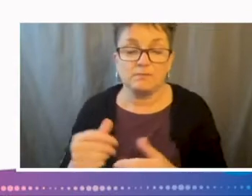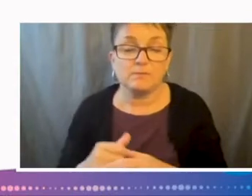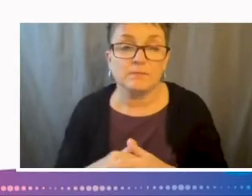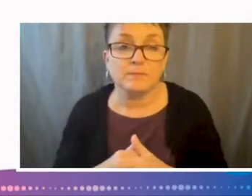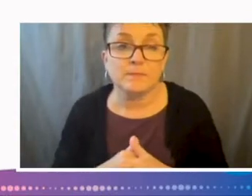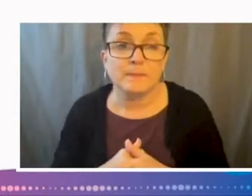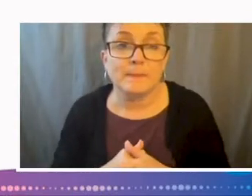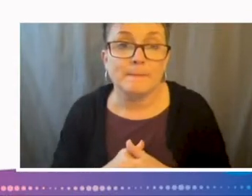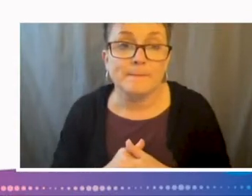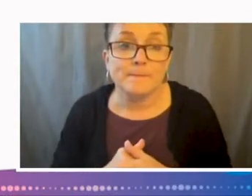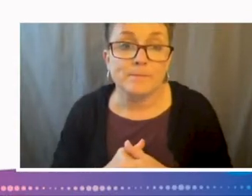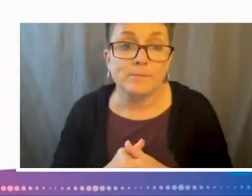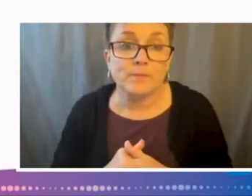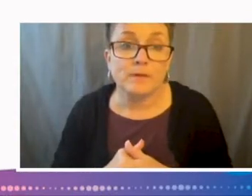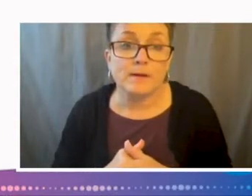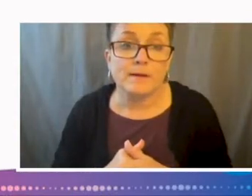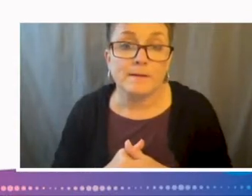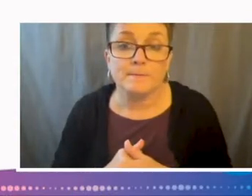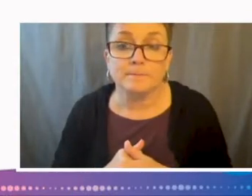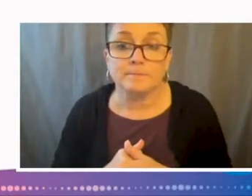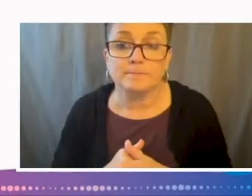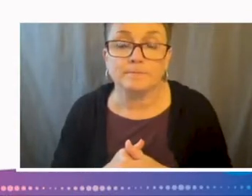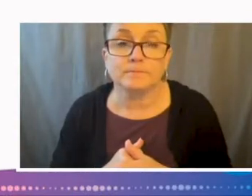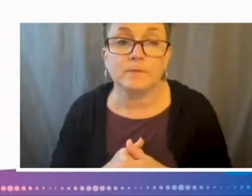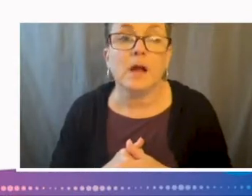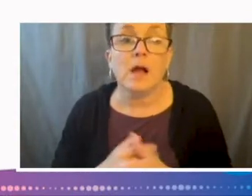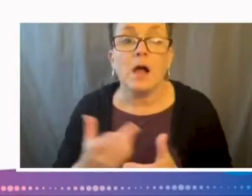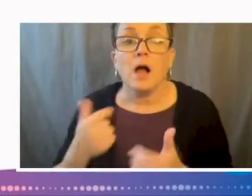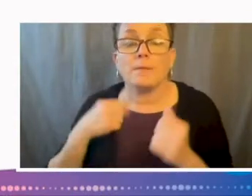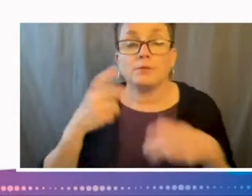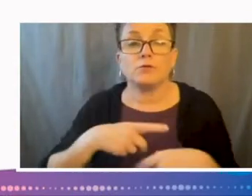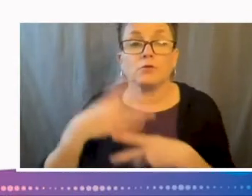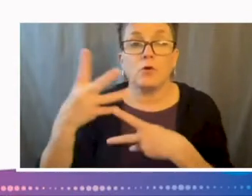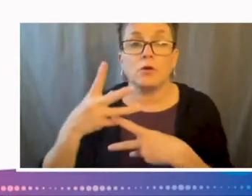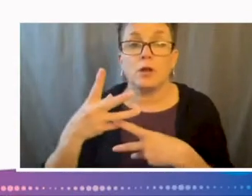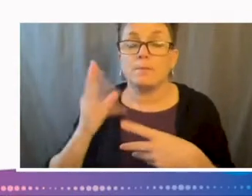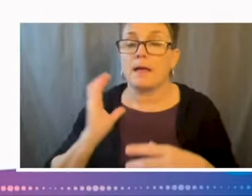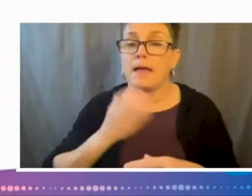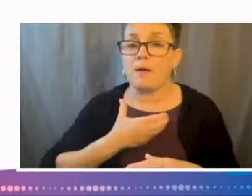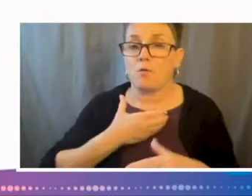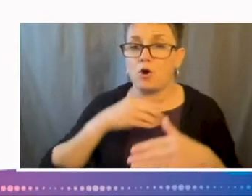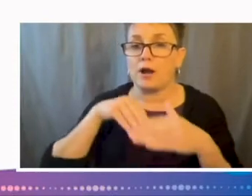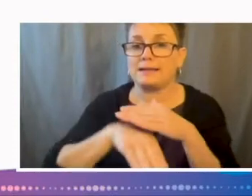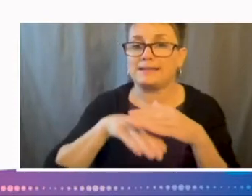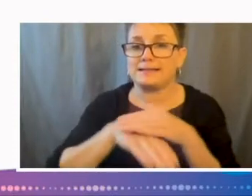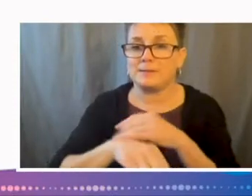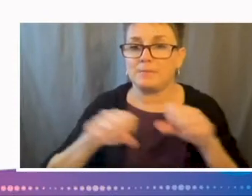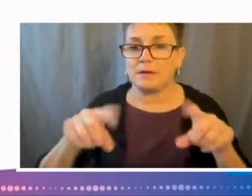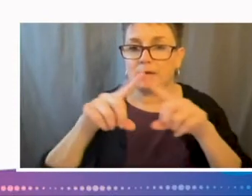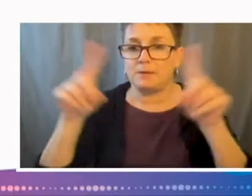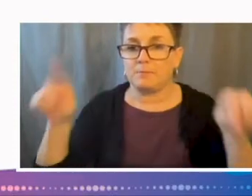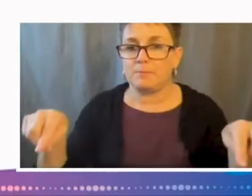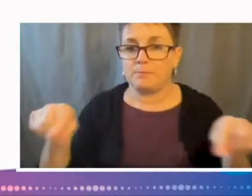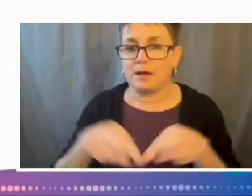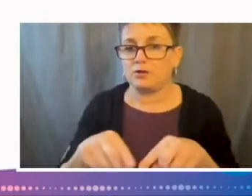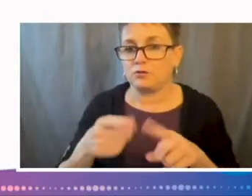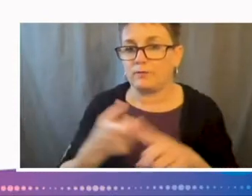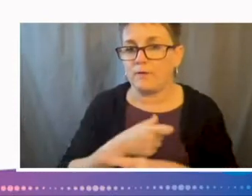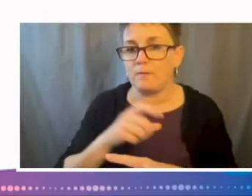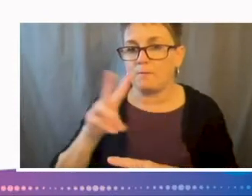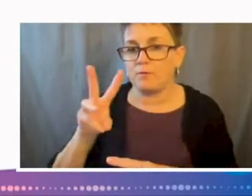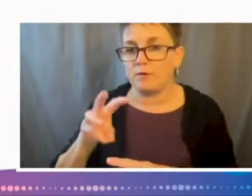So I'm going to go to our website's accessibility page where you can view